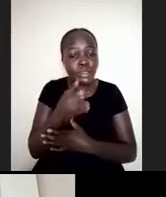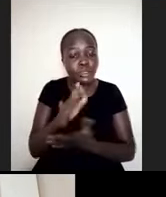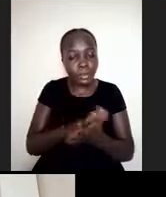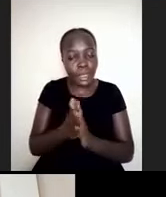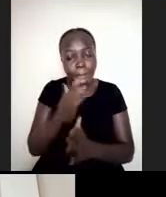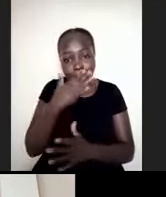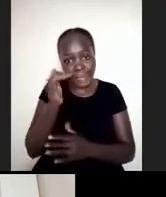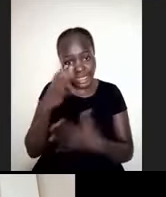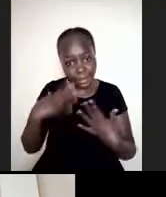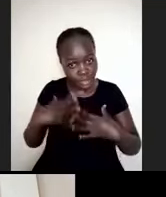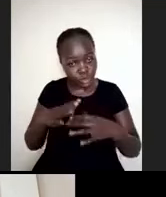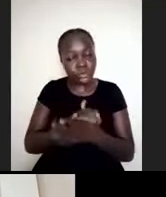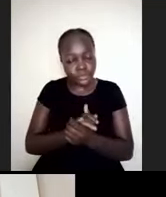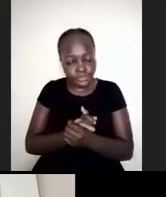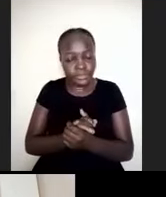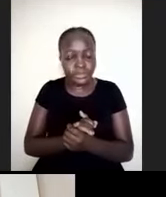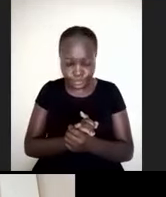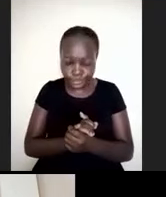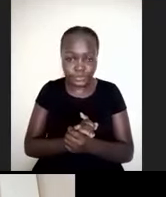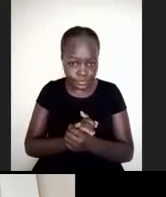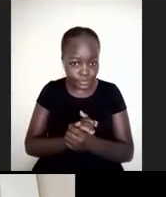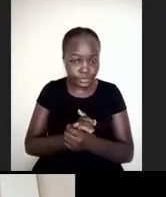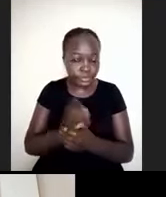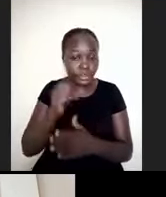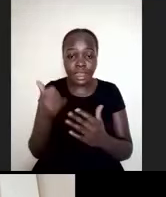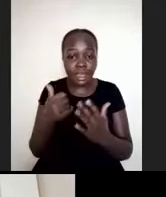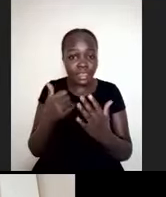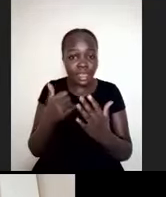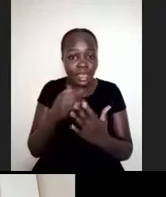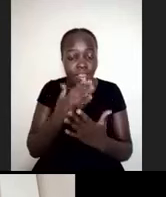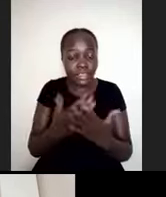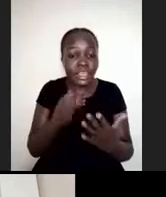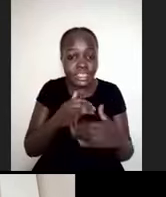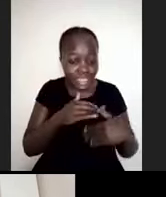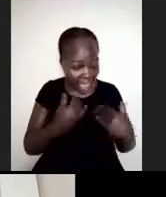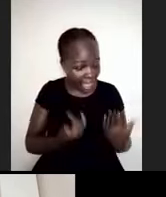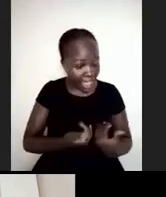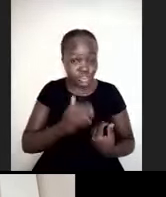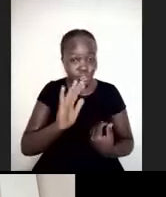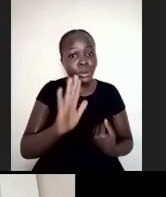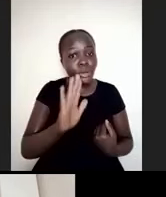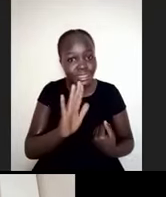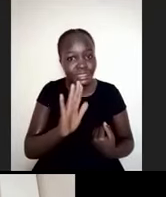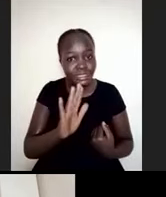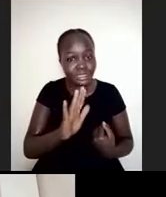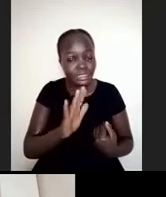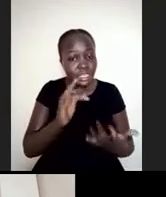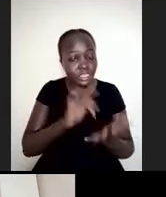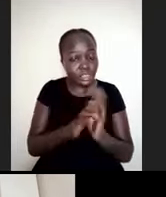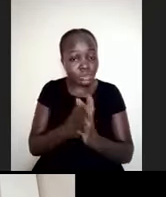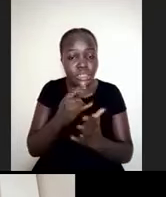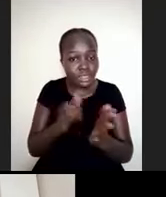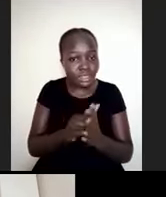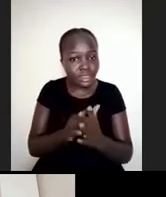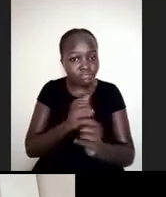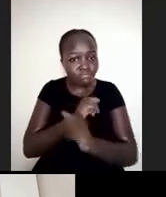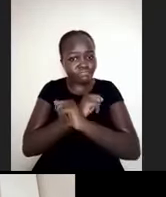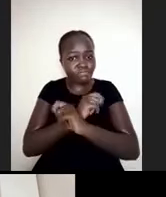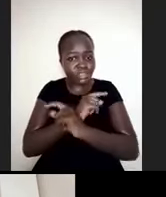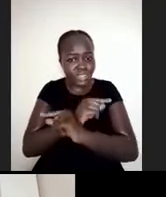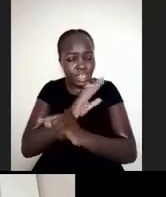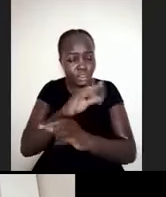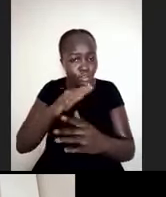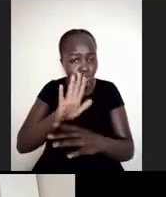okay? Then another issue is your heart, okay? The Bible says, guard your heart. This is